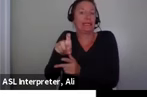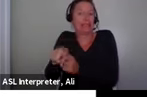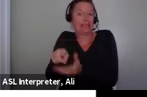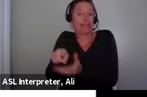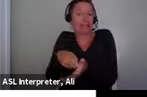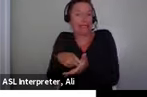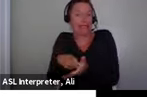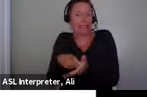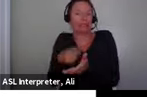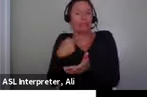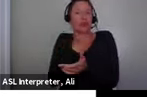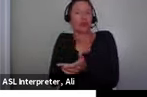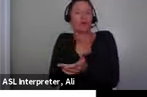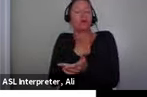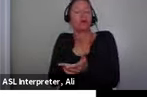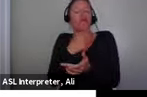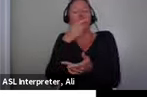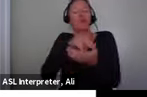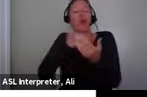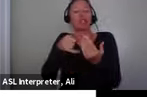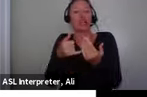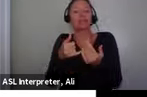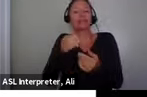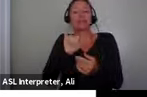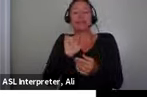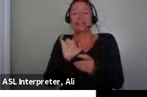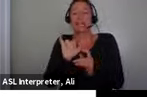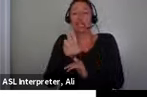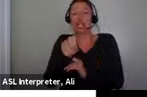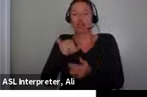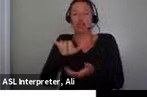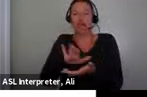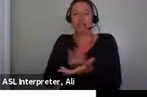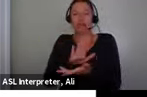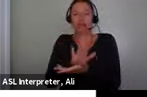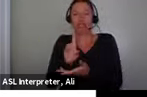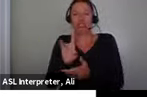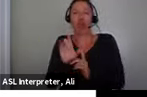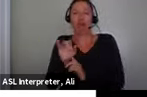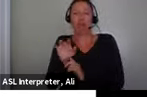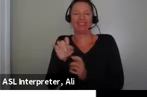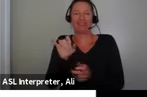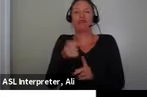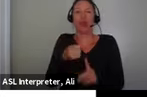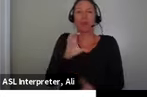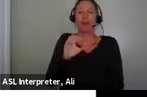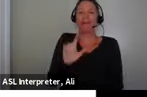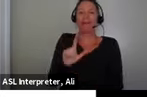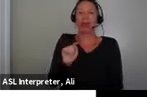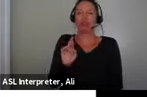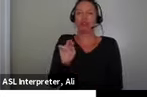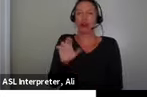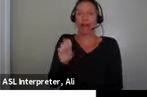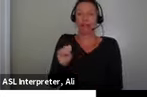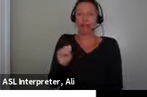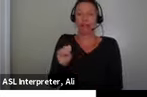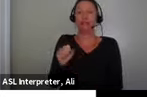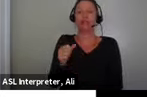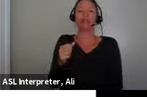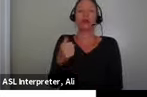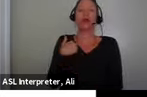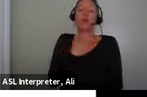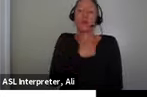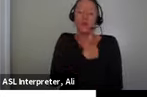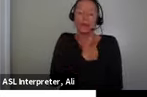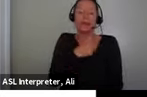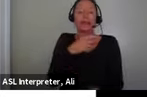project initiation document, where basically it's a Caltrans document where we scope the